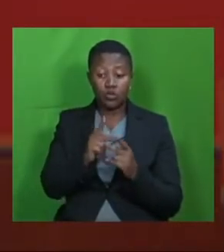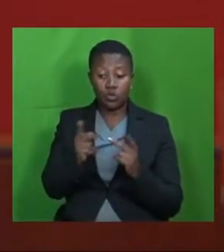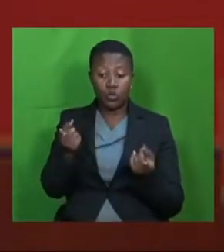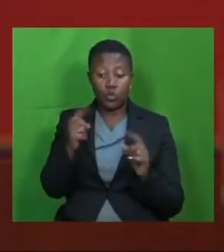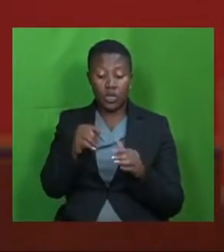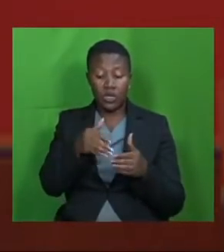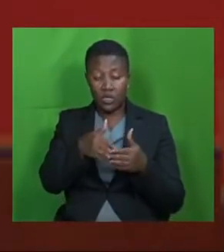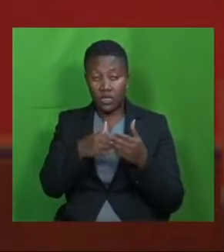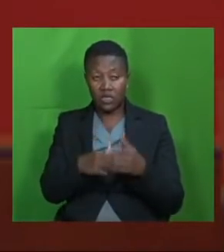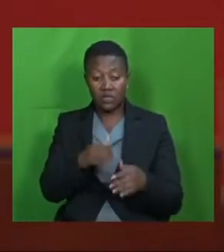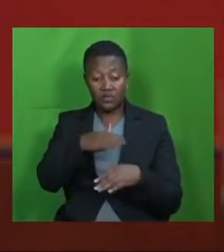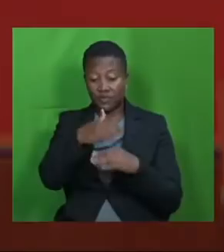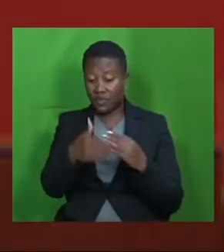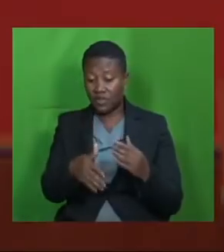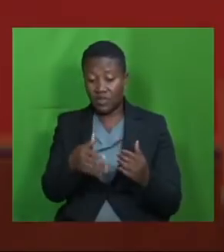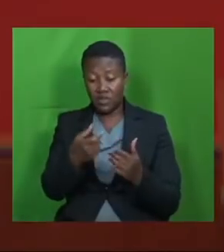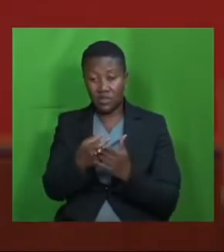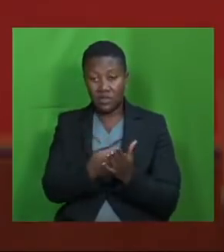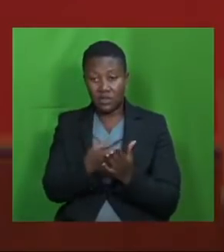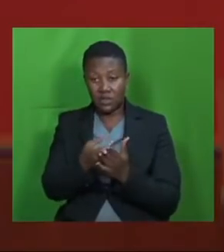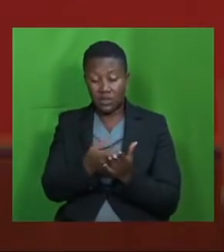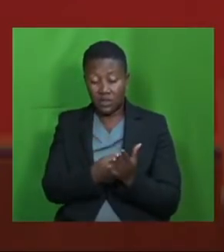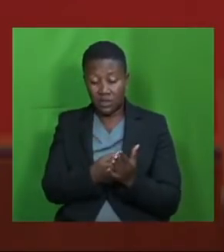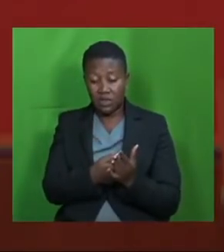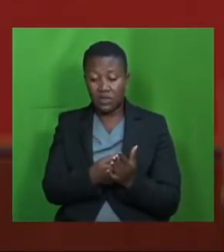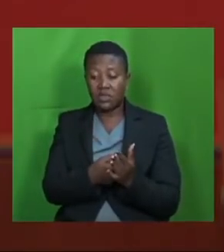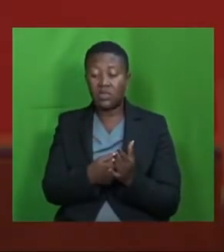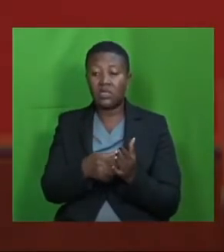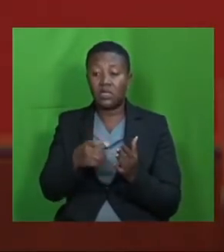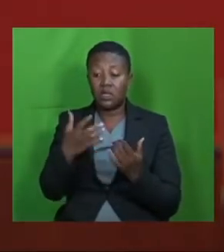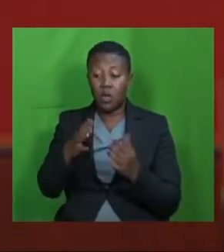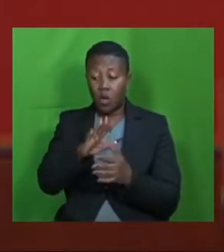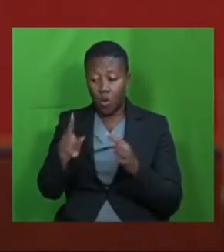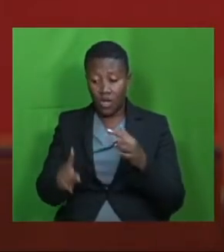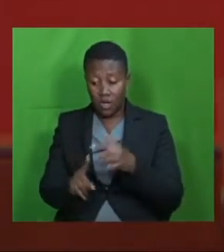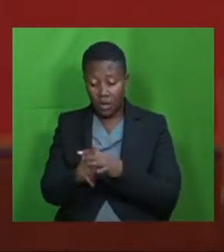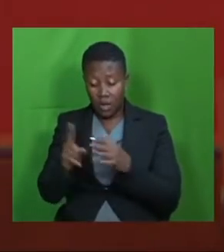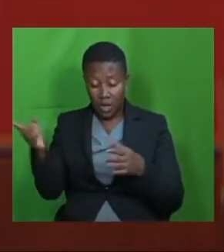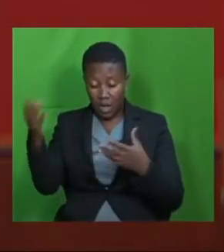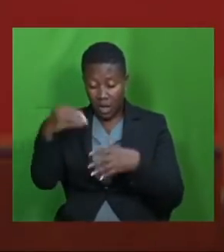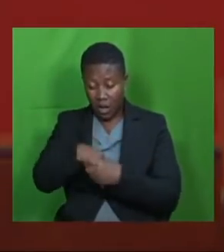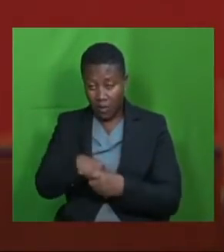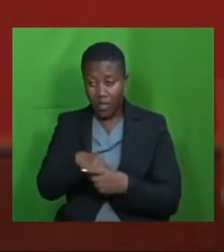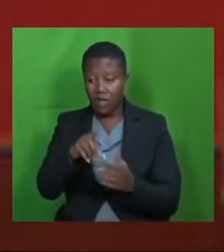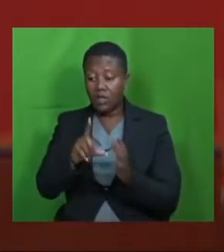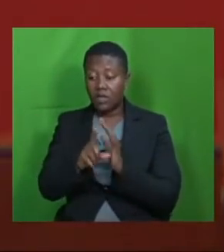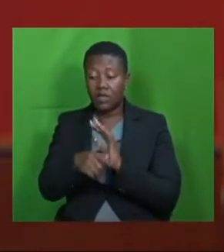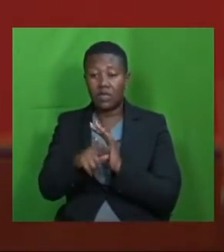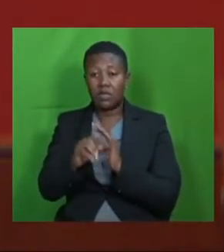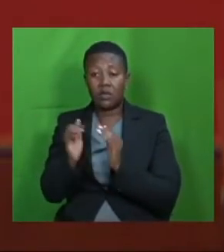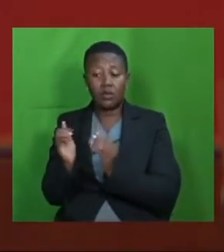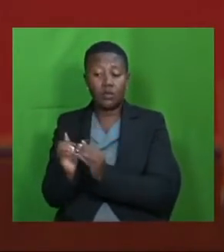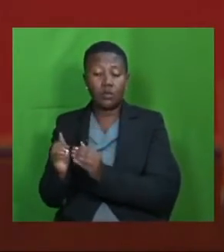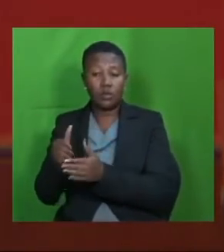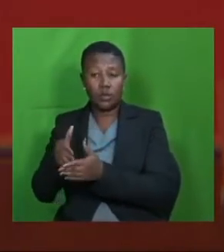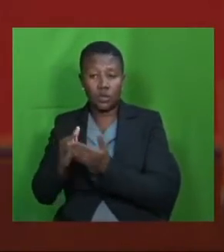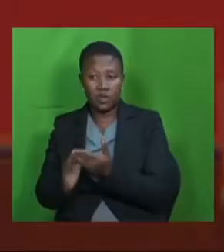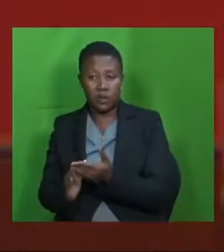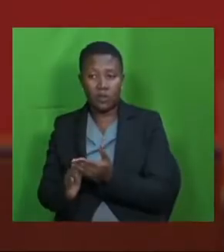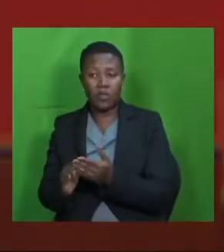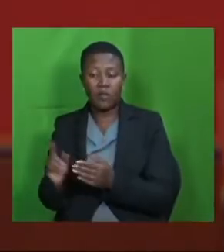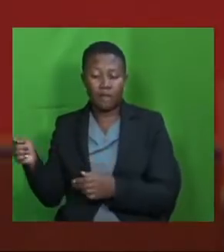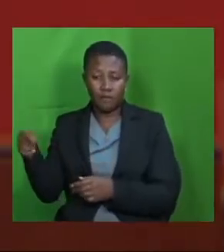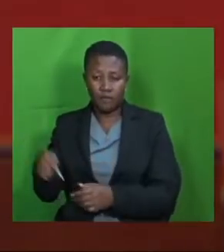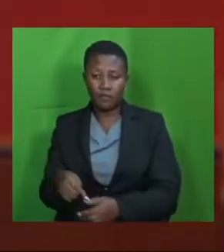turn up, the majority leader will present the true position of their caucus, and then the majority leader